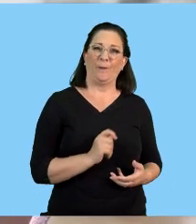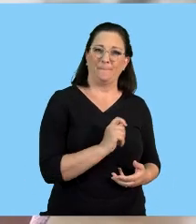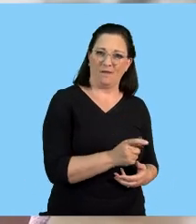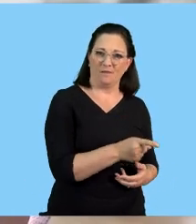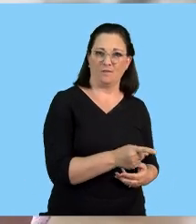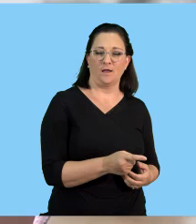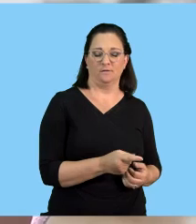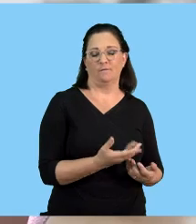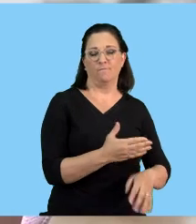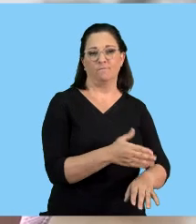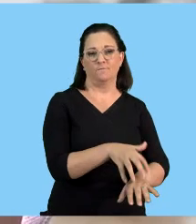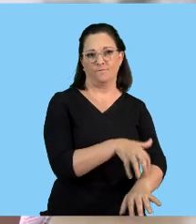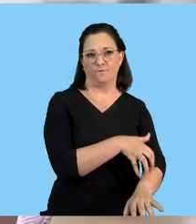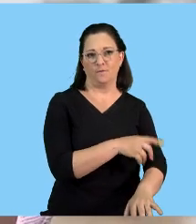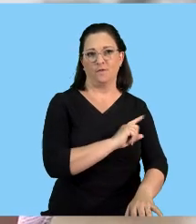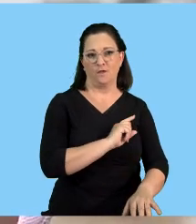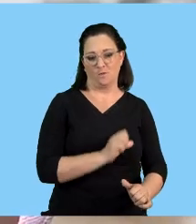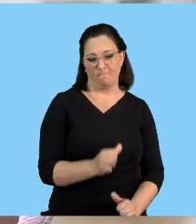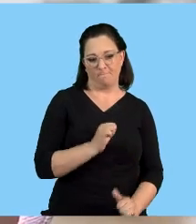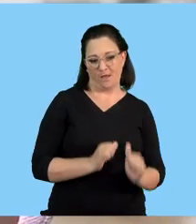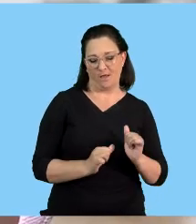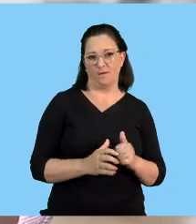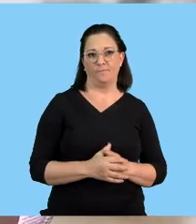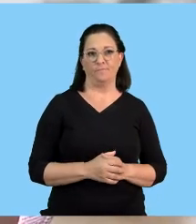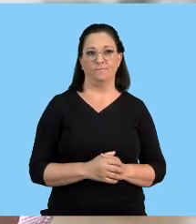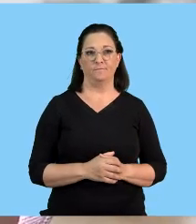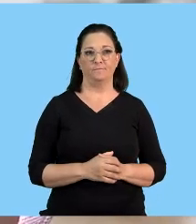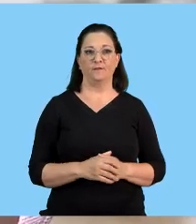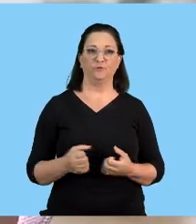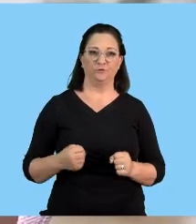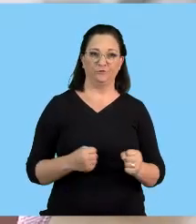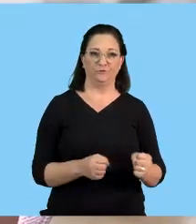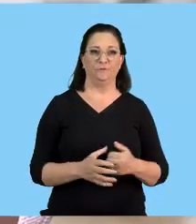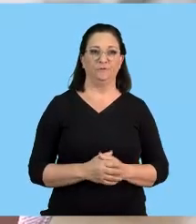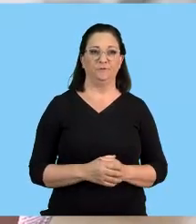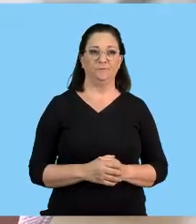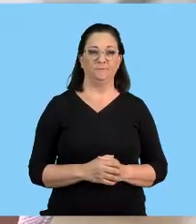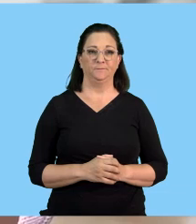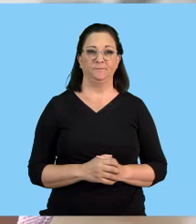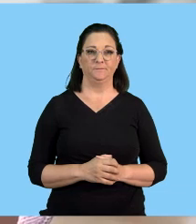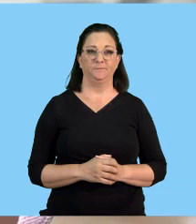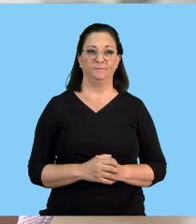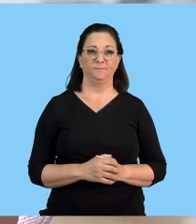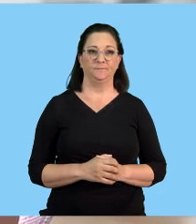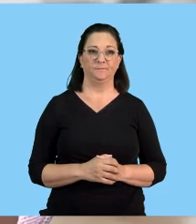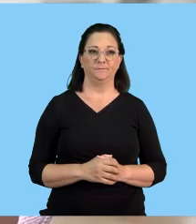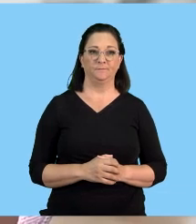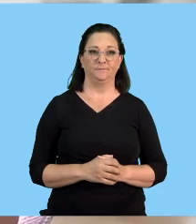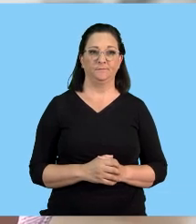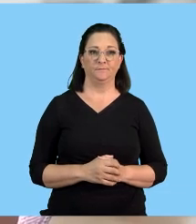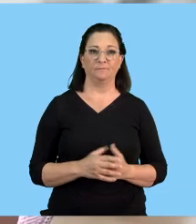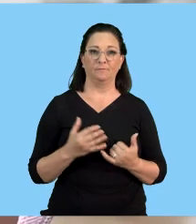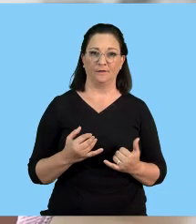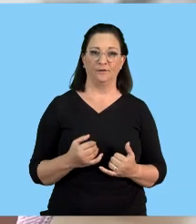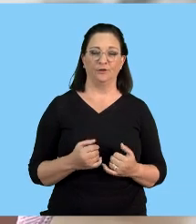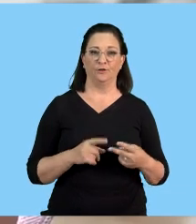as our supplier. That is what it's called, a backward vertical integration strategy. Right, let's move on